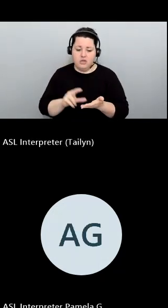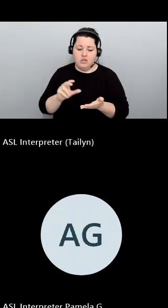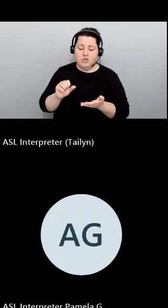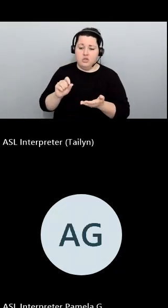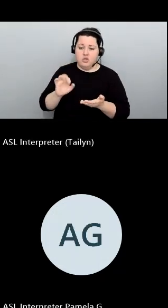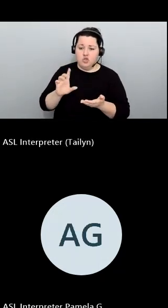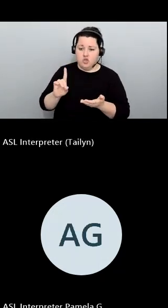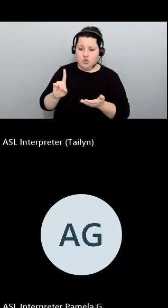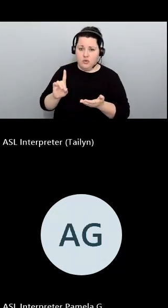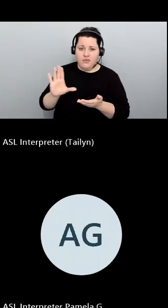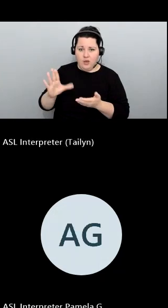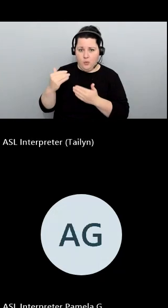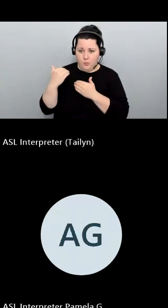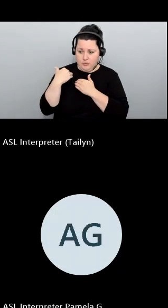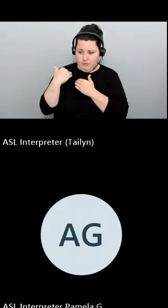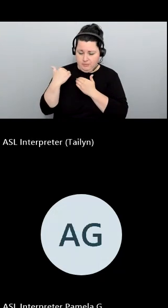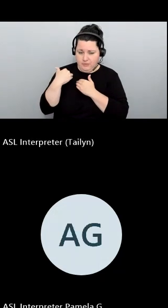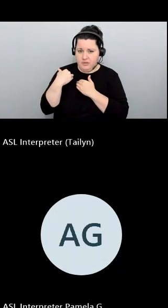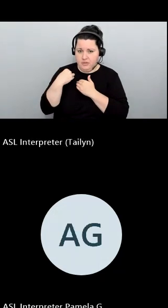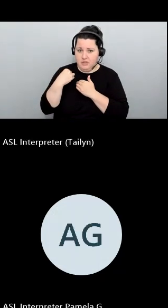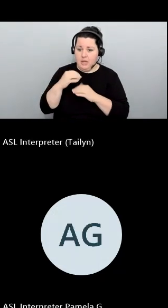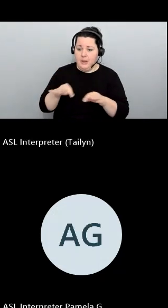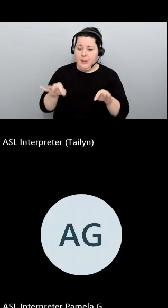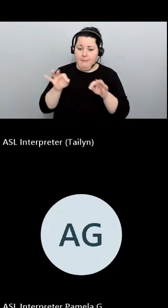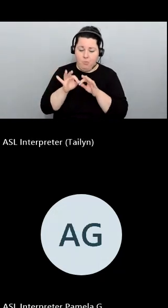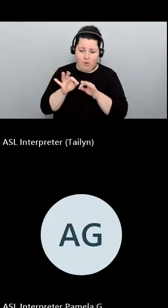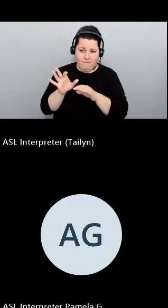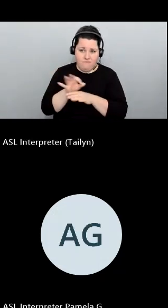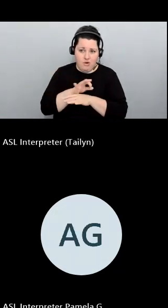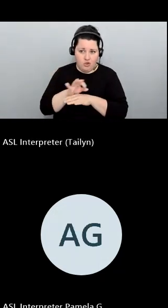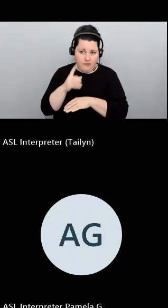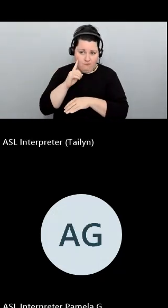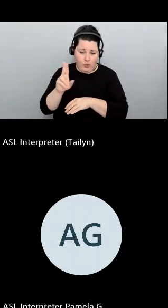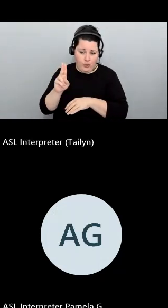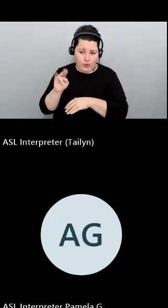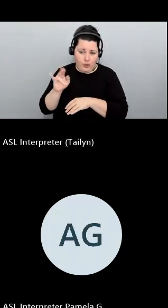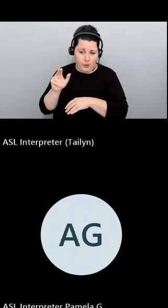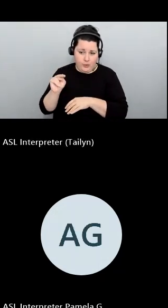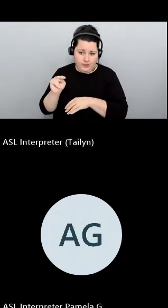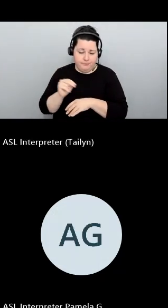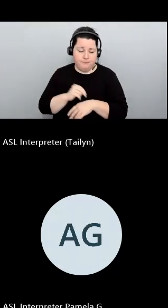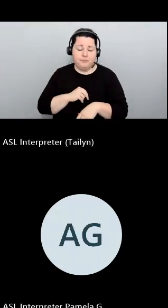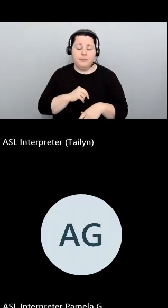steward and just really important key functioning of a union.